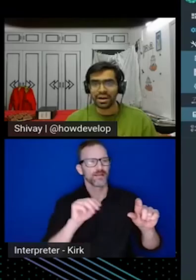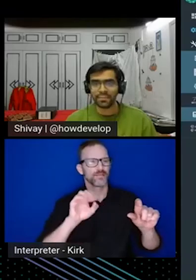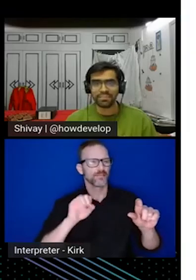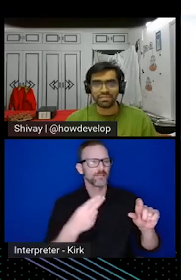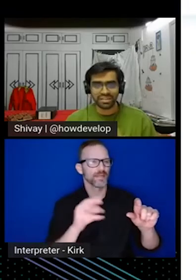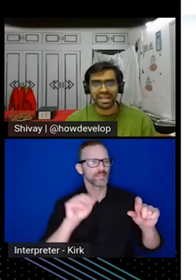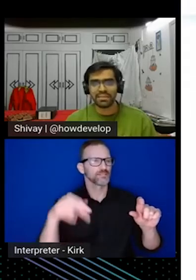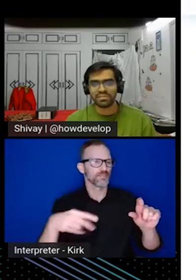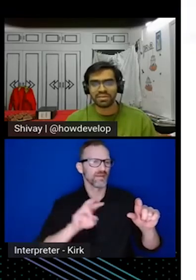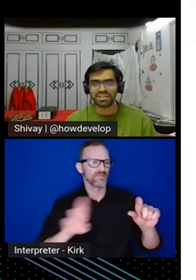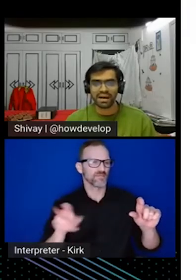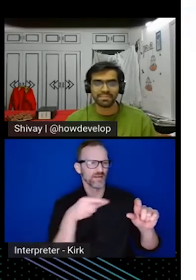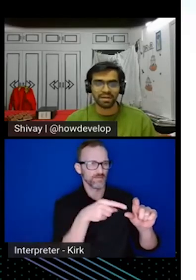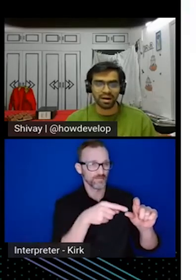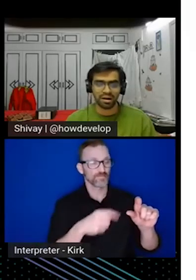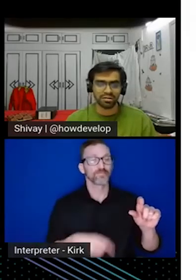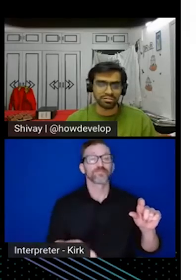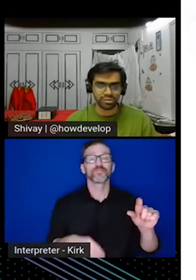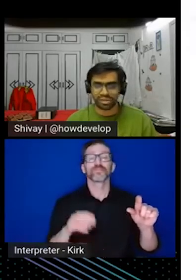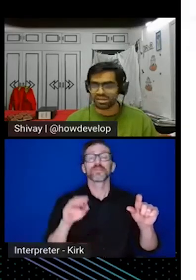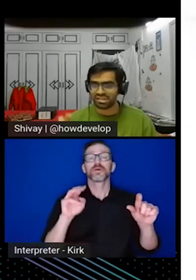And with the help of the mesh map,